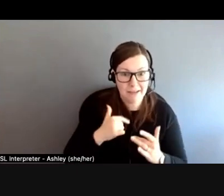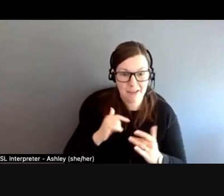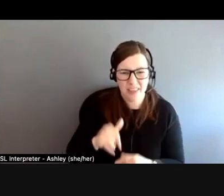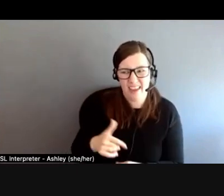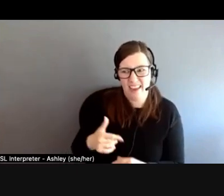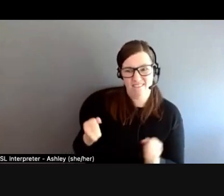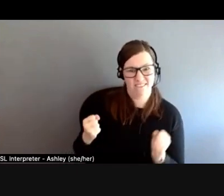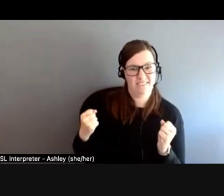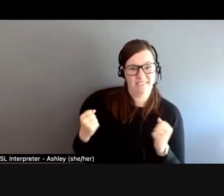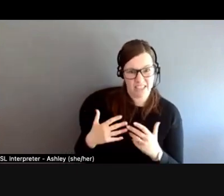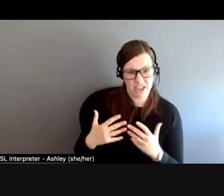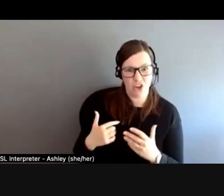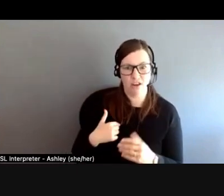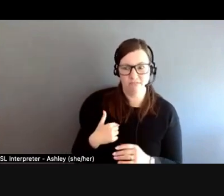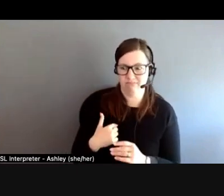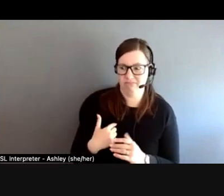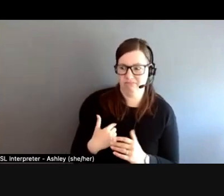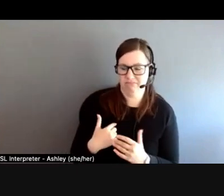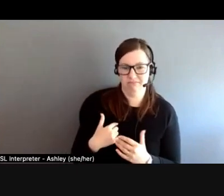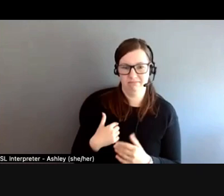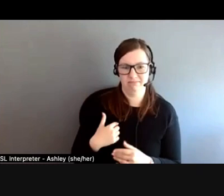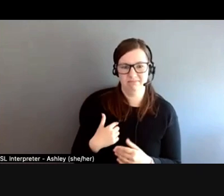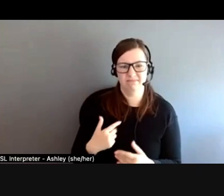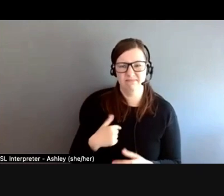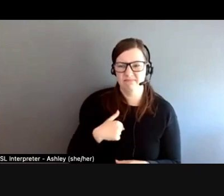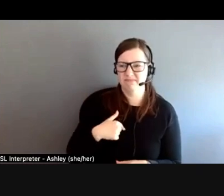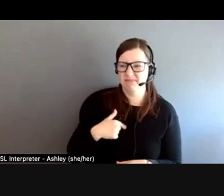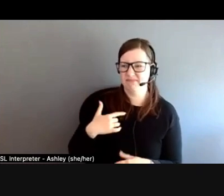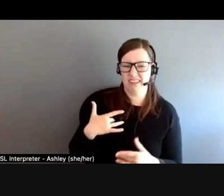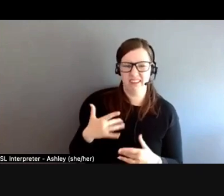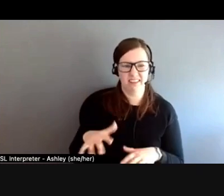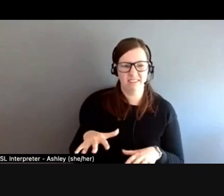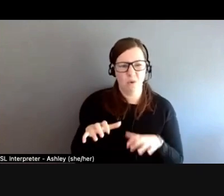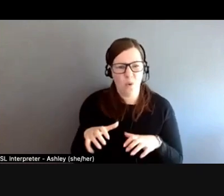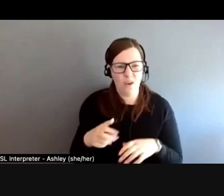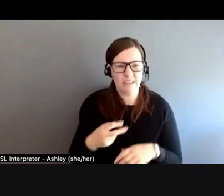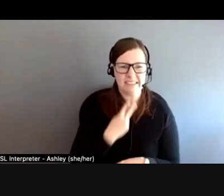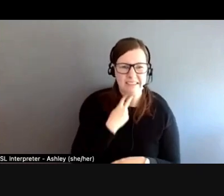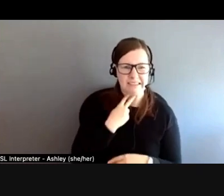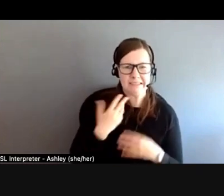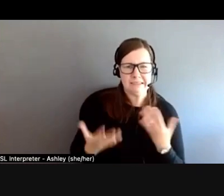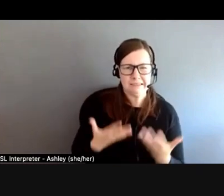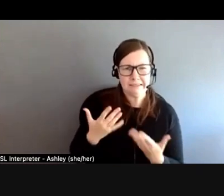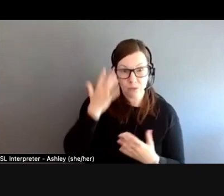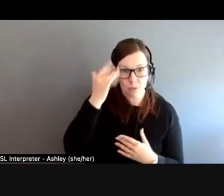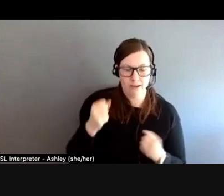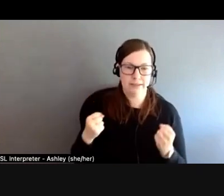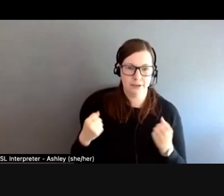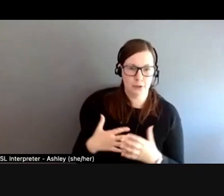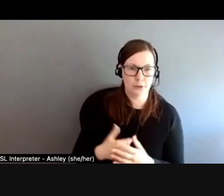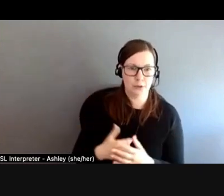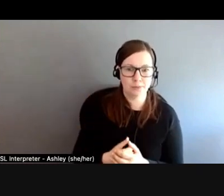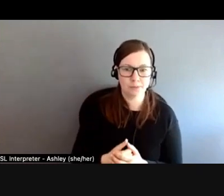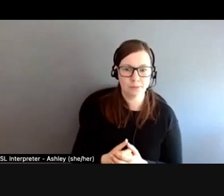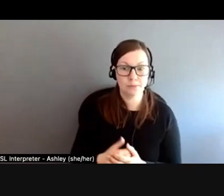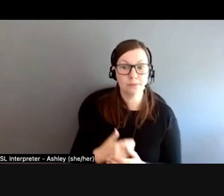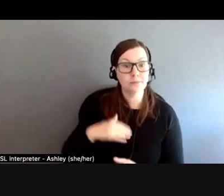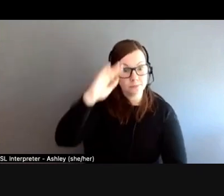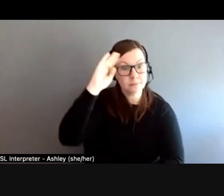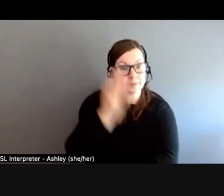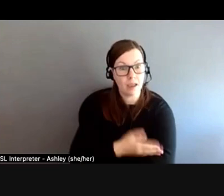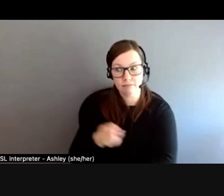search for a video creation tool that was easy to use. My son has a YouTube